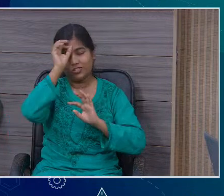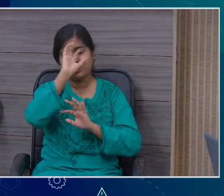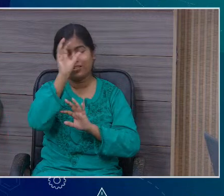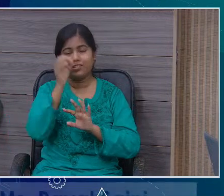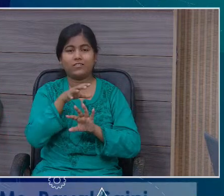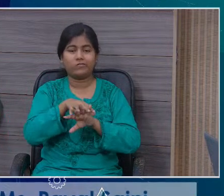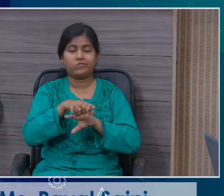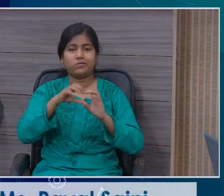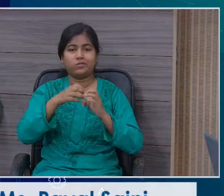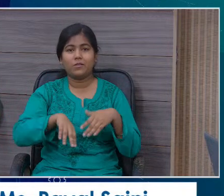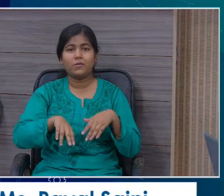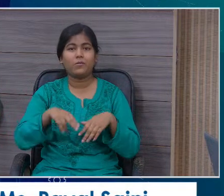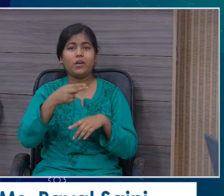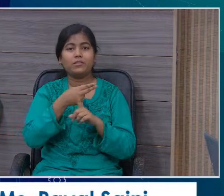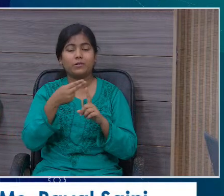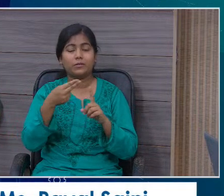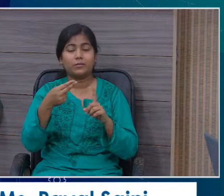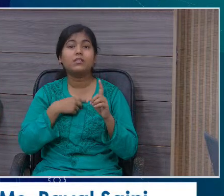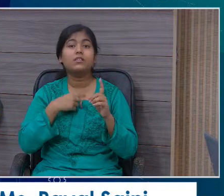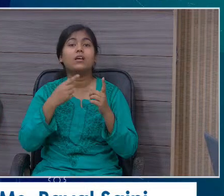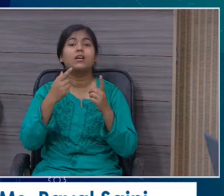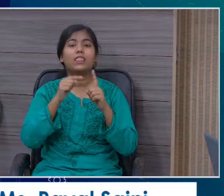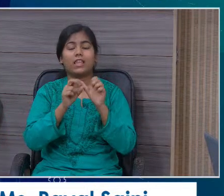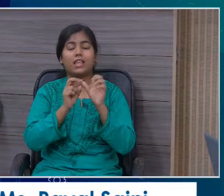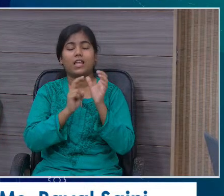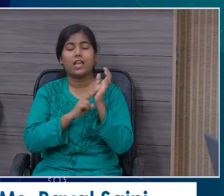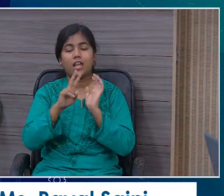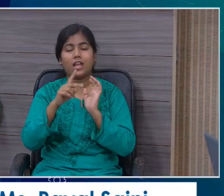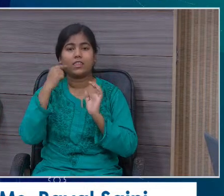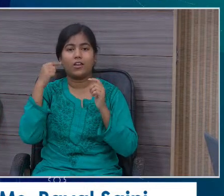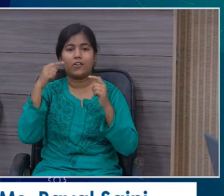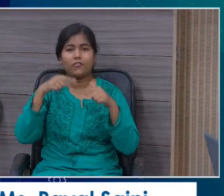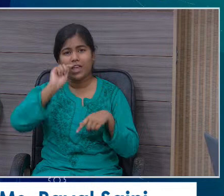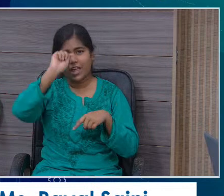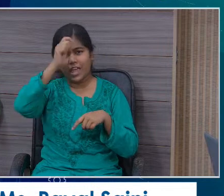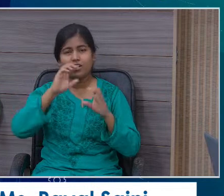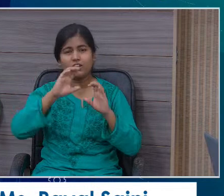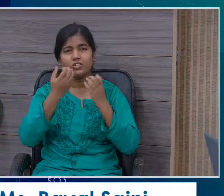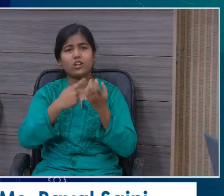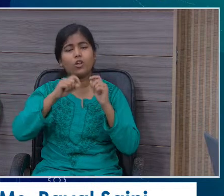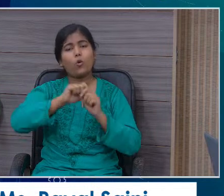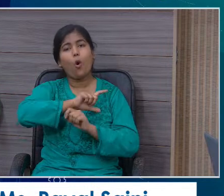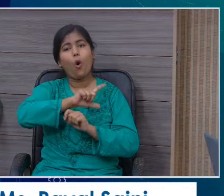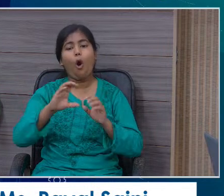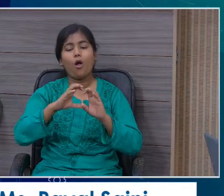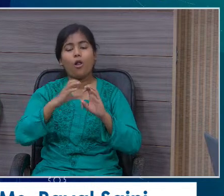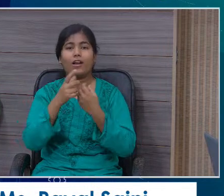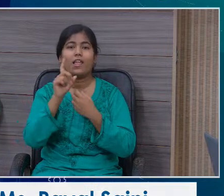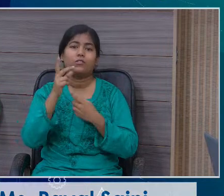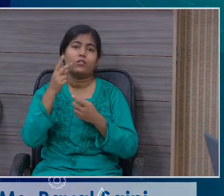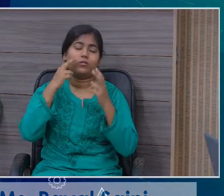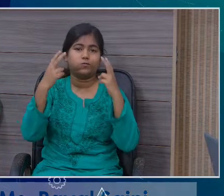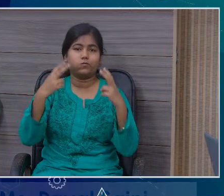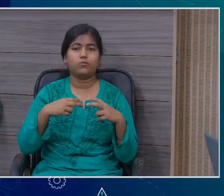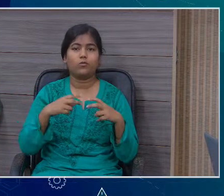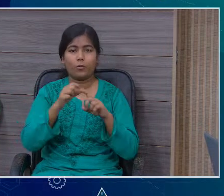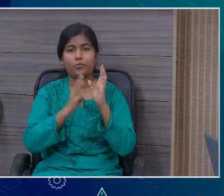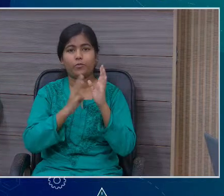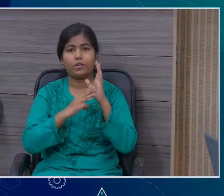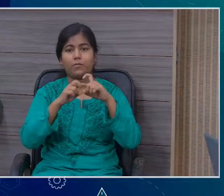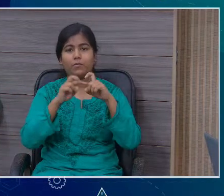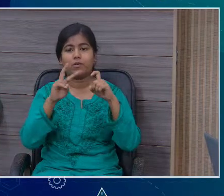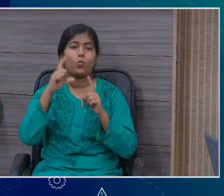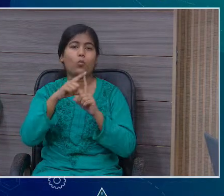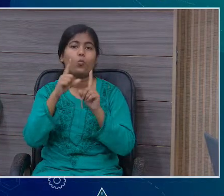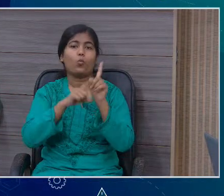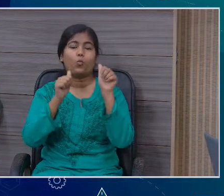Classrooms. My name is Tanvi Khurana, and in this English class for all the 12th class students, you're watching us on PMeVIDYA channel number